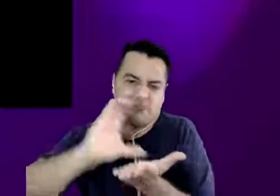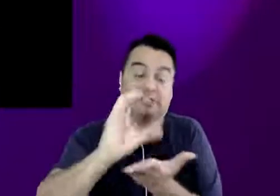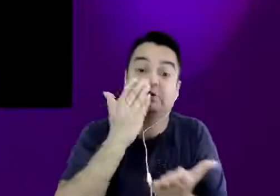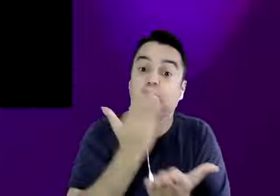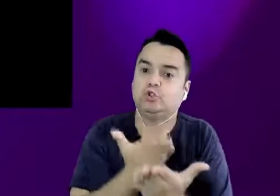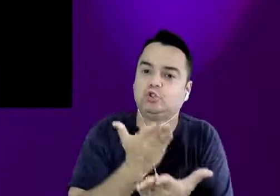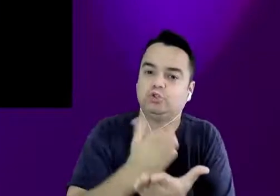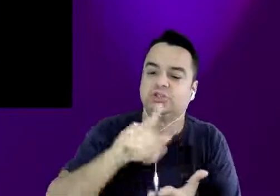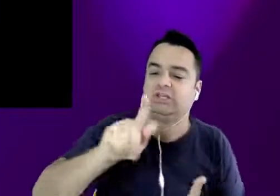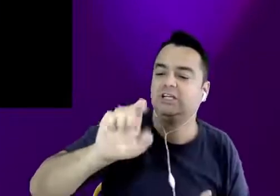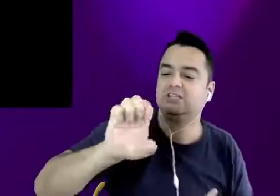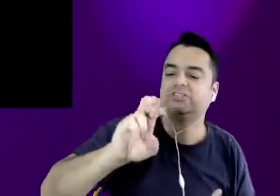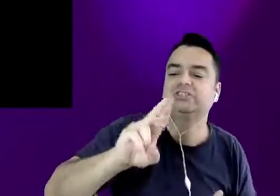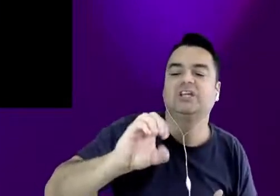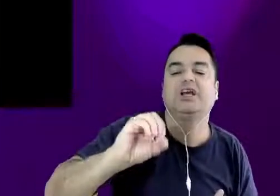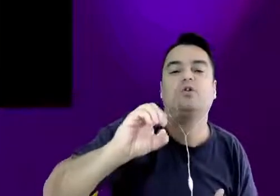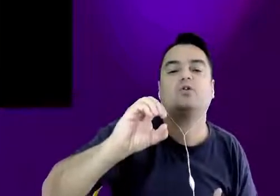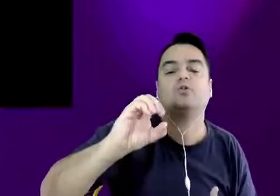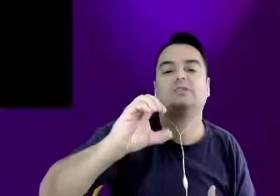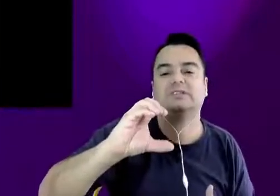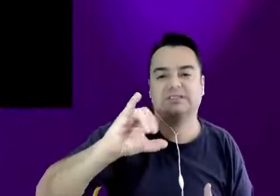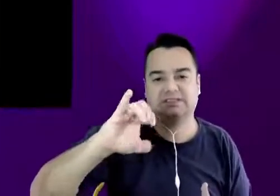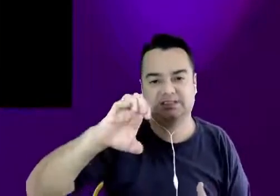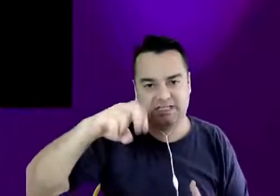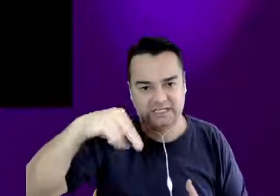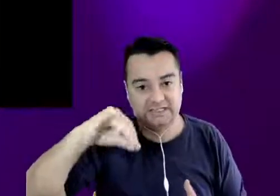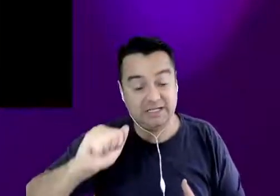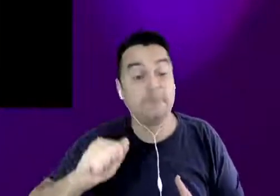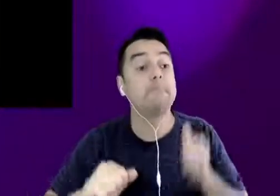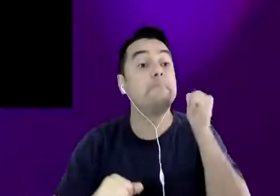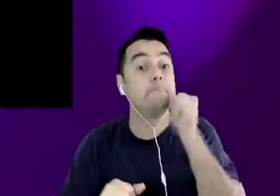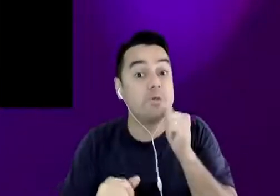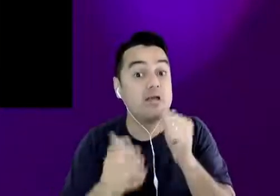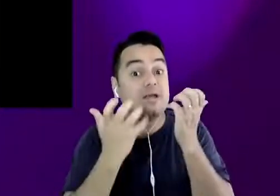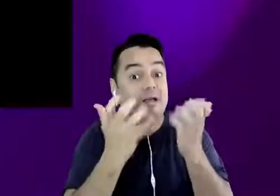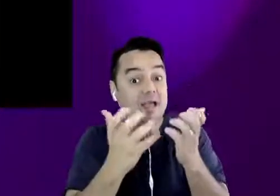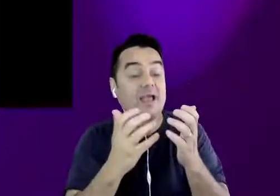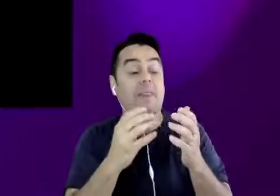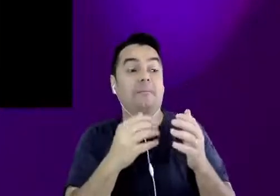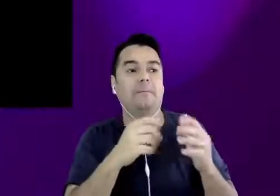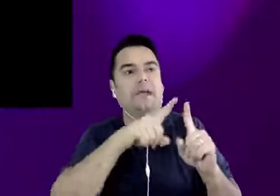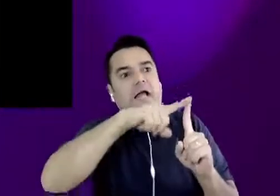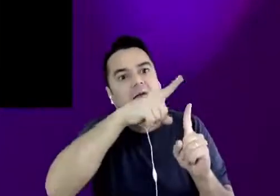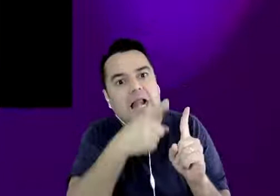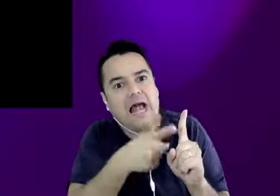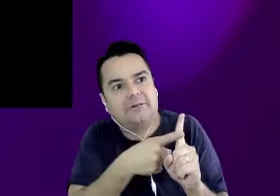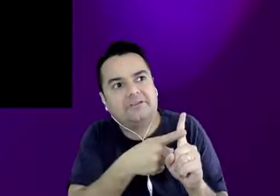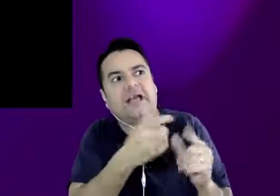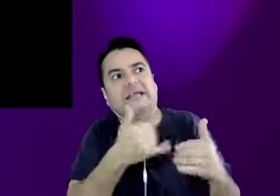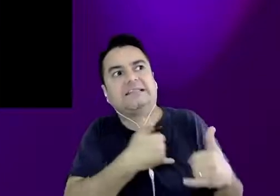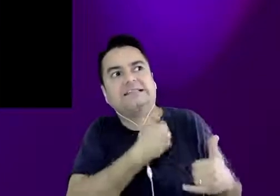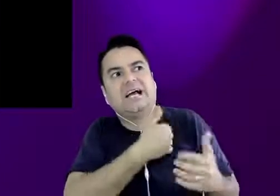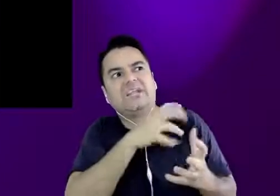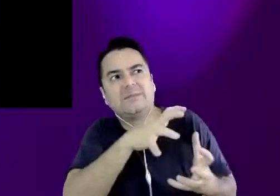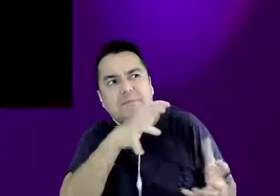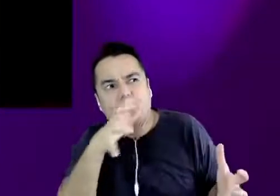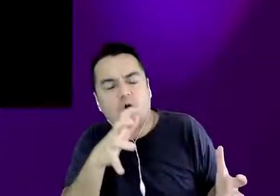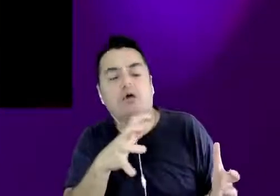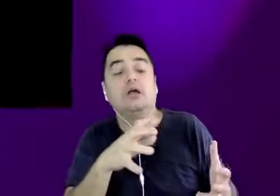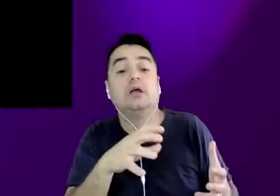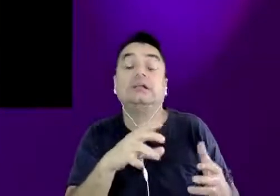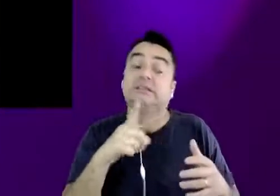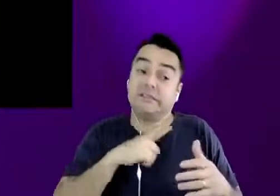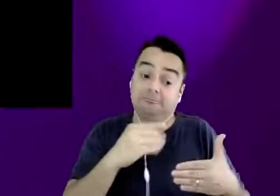postponing parenthood. This trend will continue. So we need to educate, discuss the option with the women when they come to see us. Egg freezing